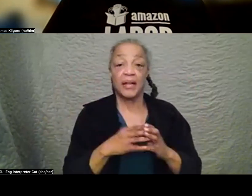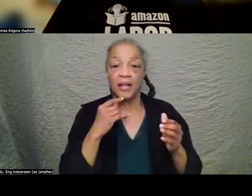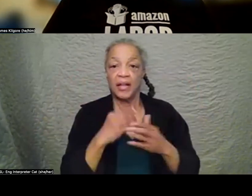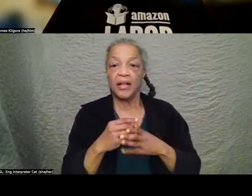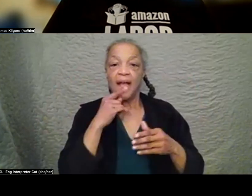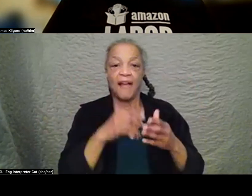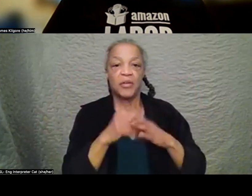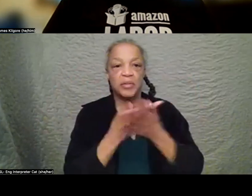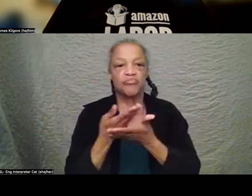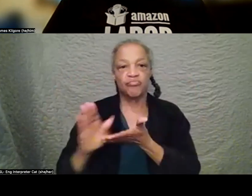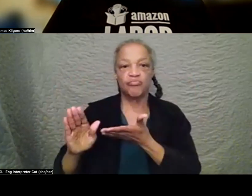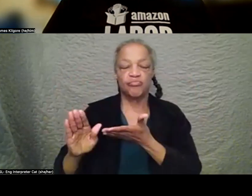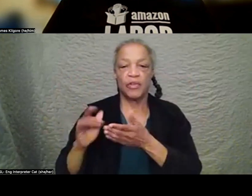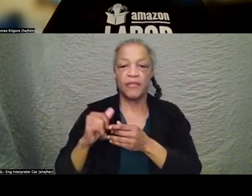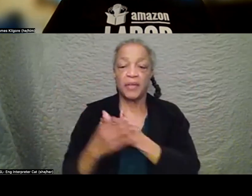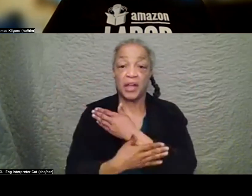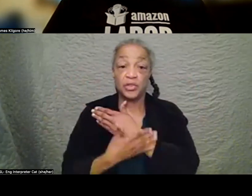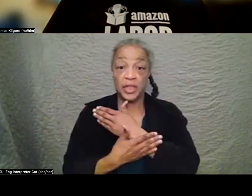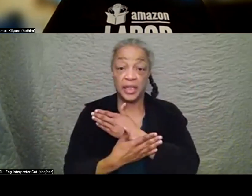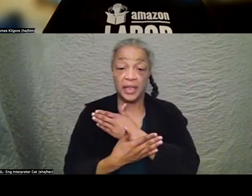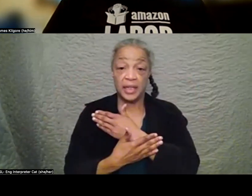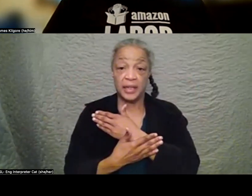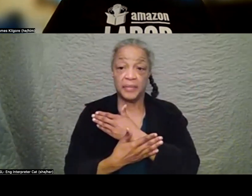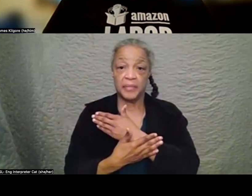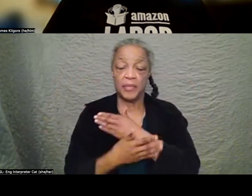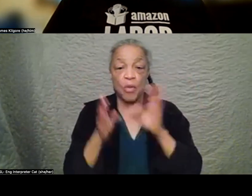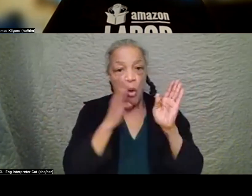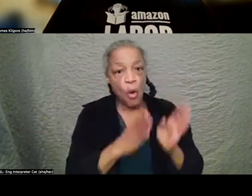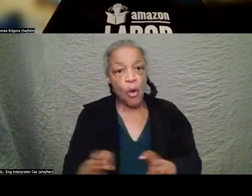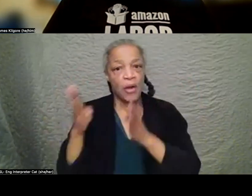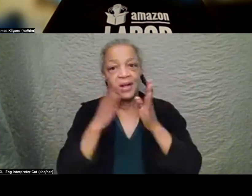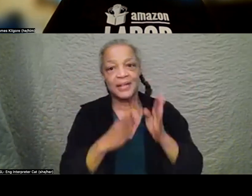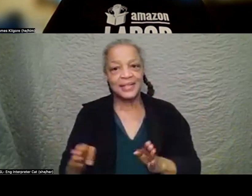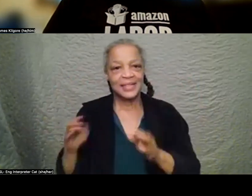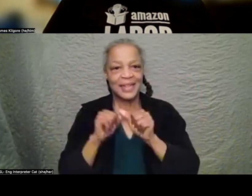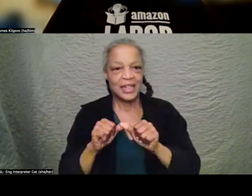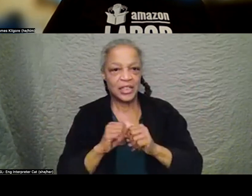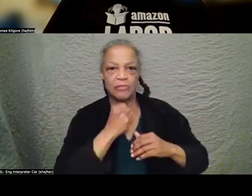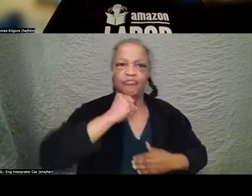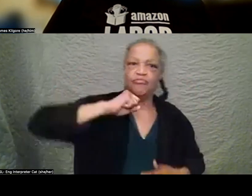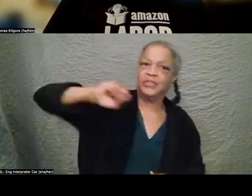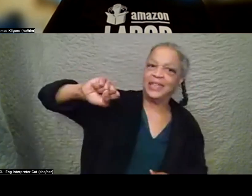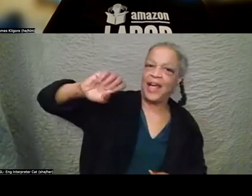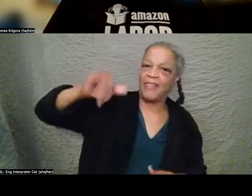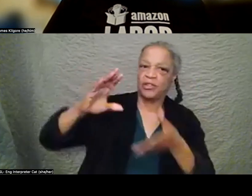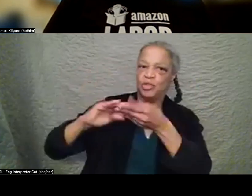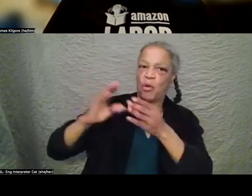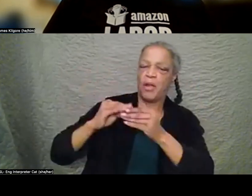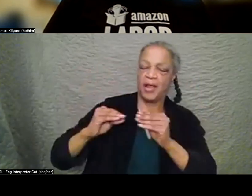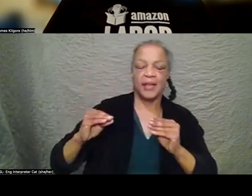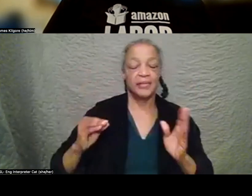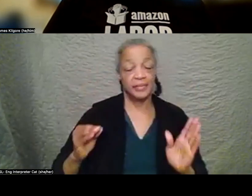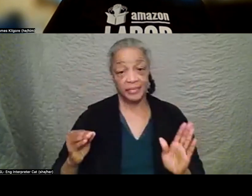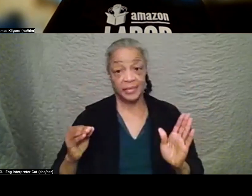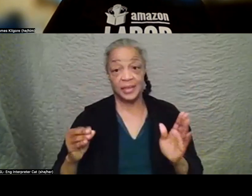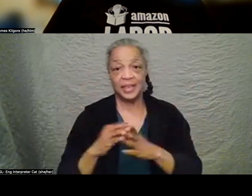deportation. I think part of the effort of organizing is to constantly be pushing back on that, right? We're saying no one, but at the same